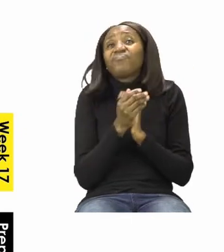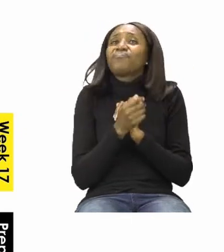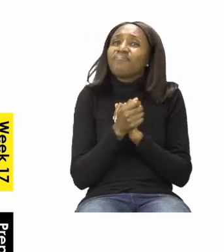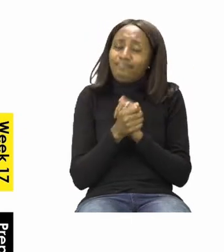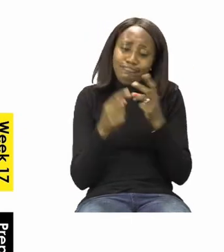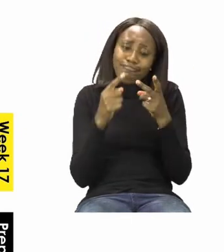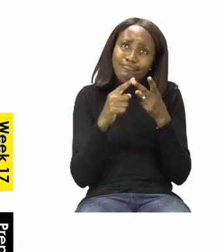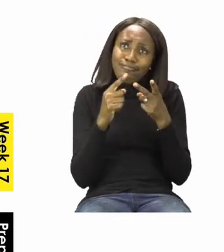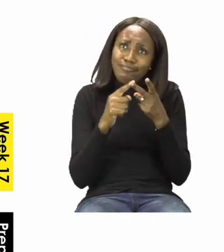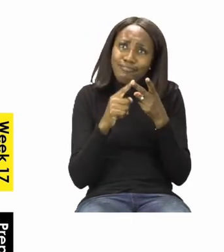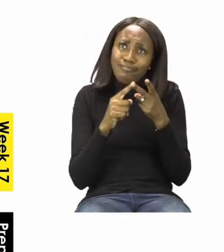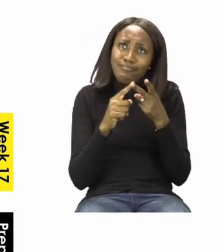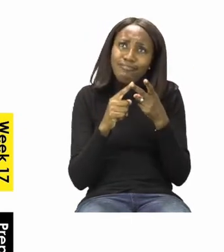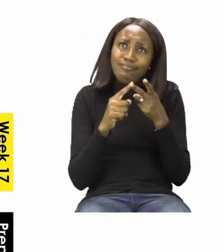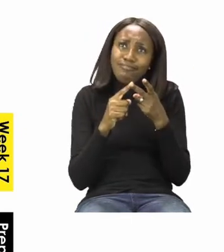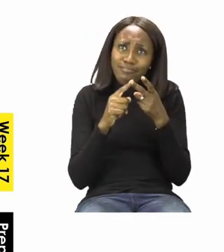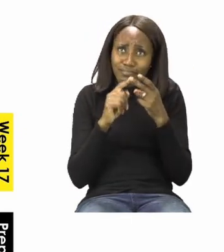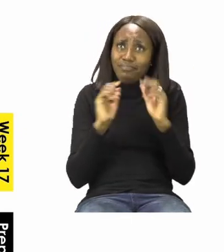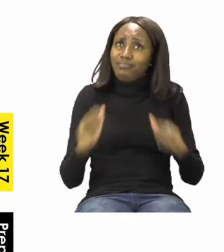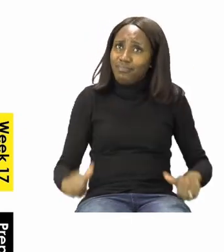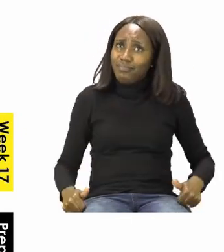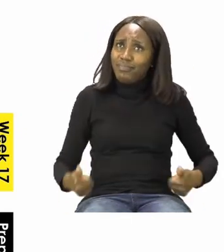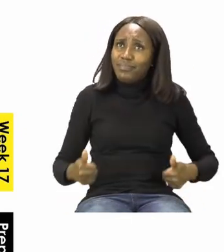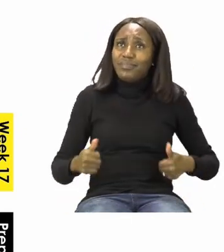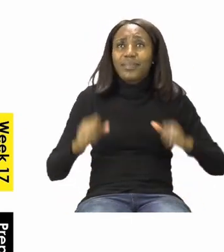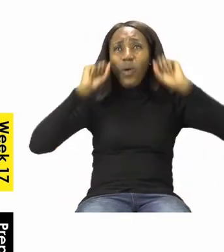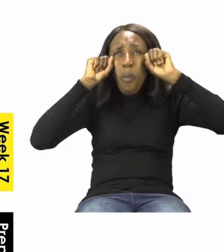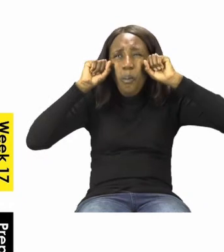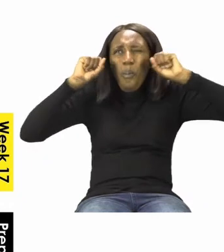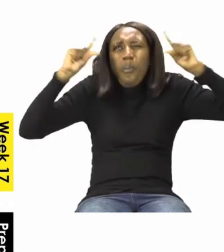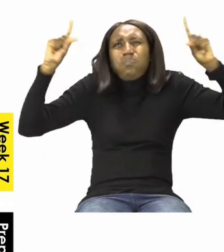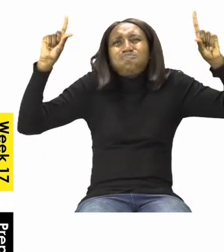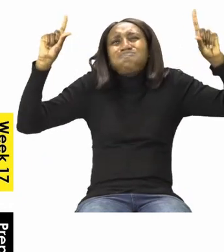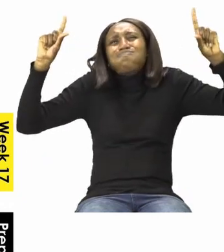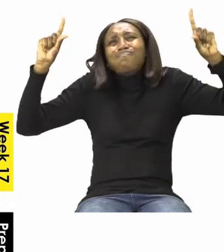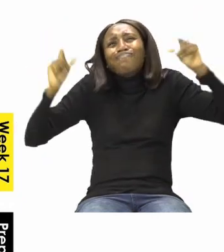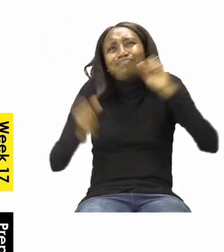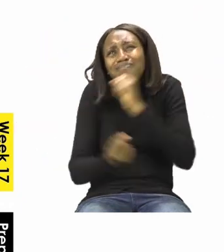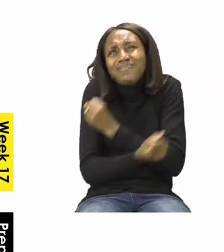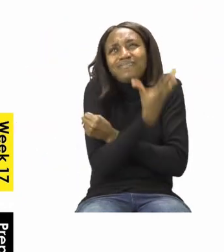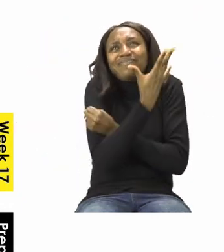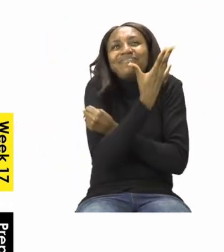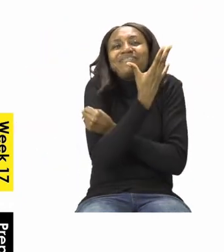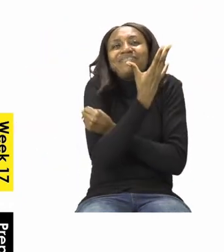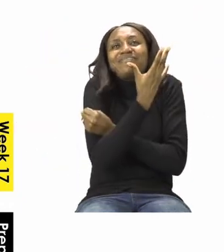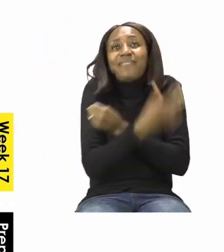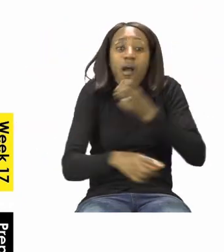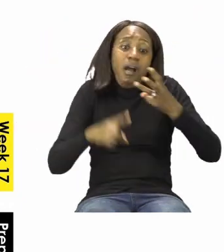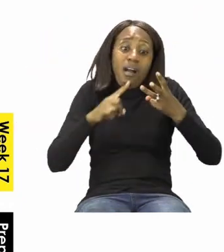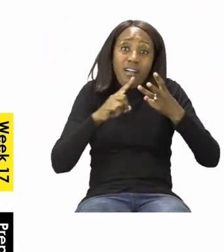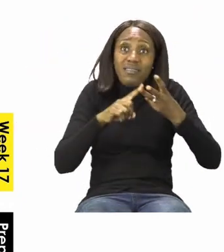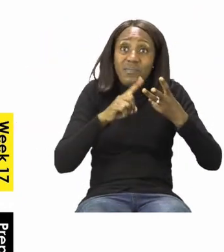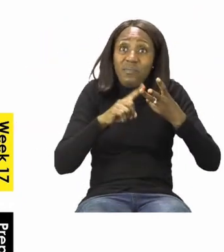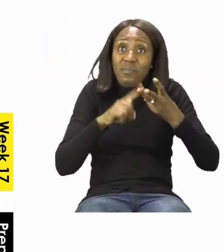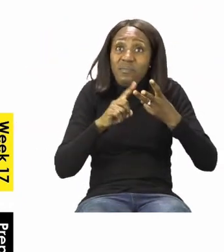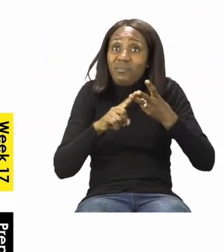can see is of the same boy waking up in the morning. And then the last one